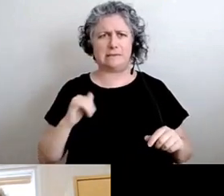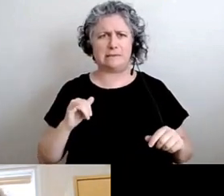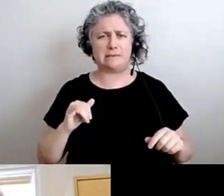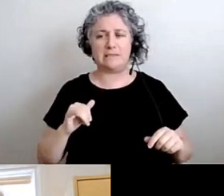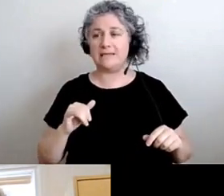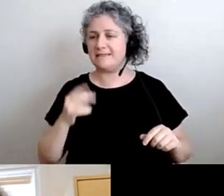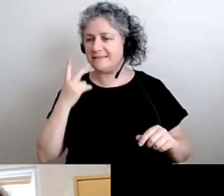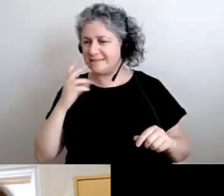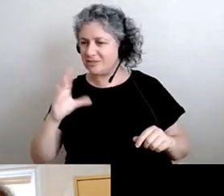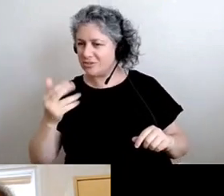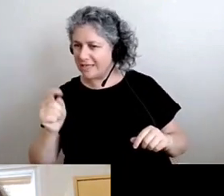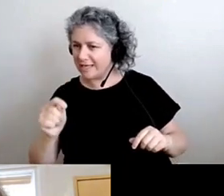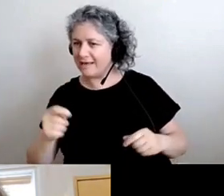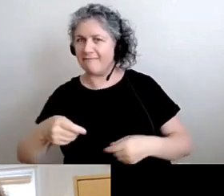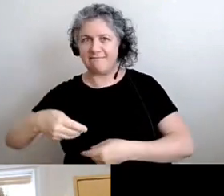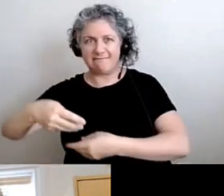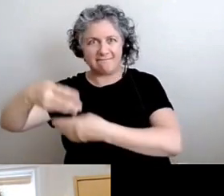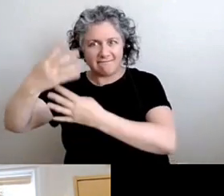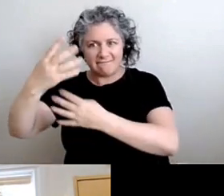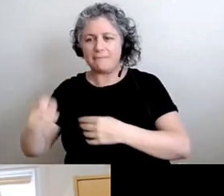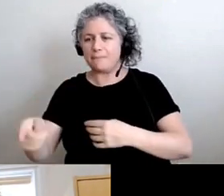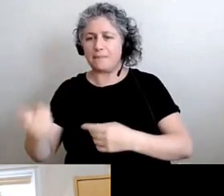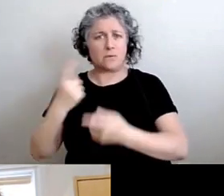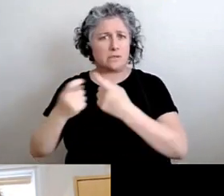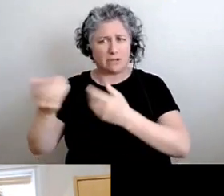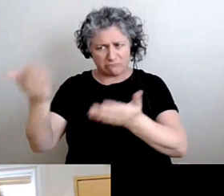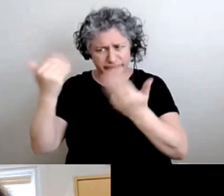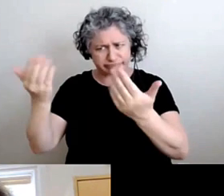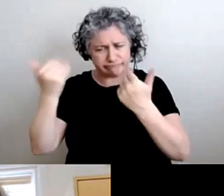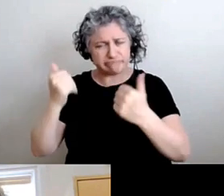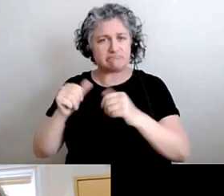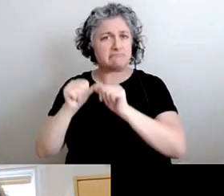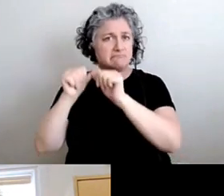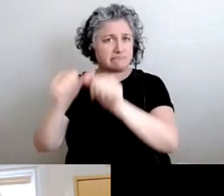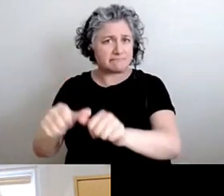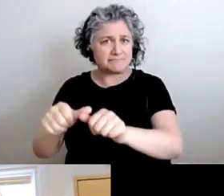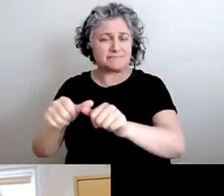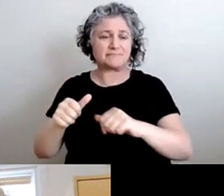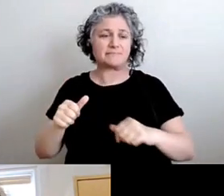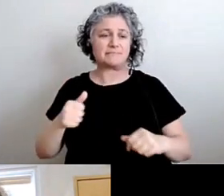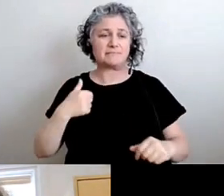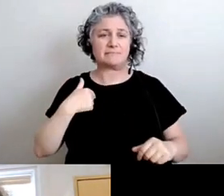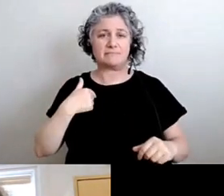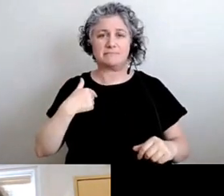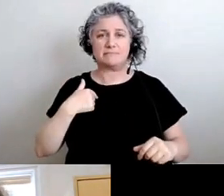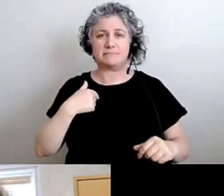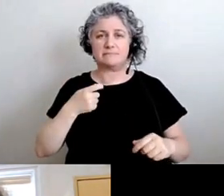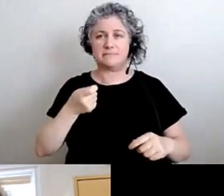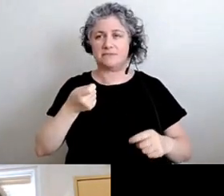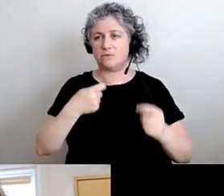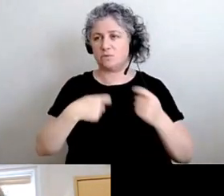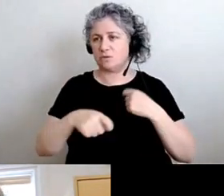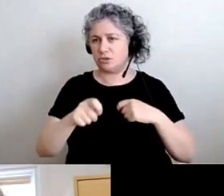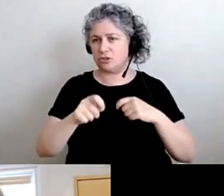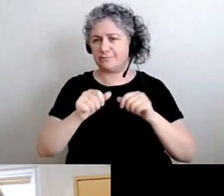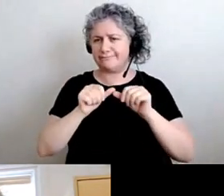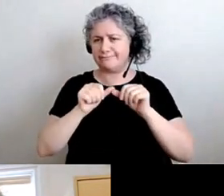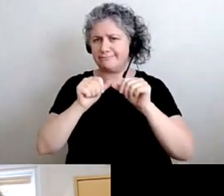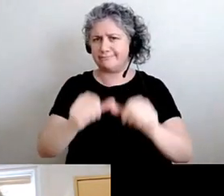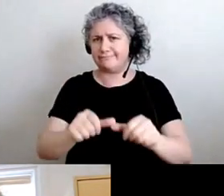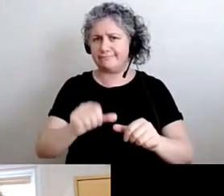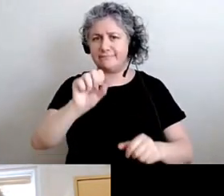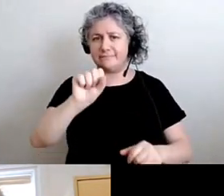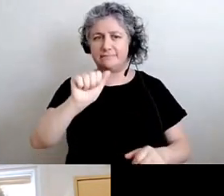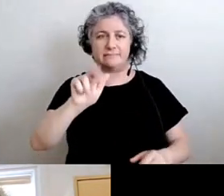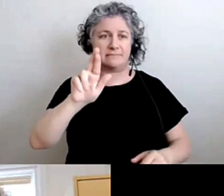we have some activity, and with the questions, bring them on. We will continue, but I'm going to switch and continue with Sara